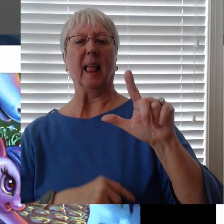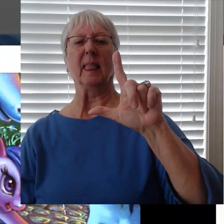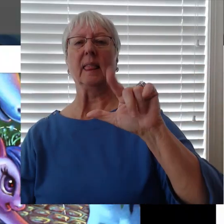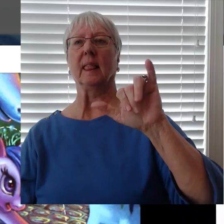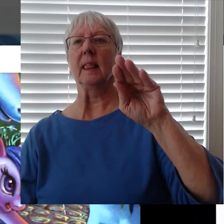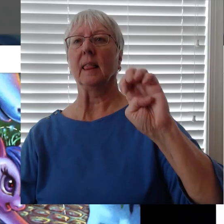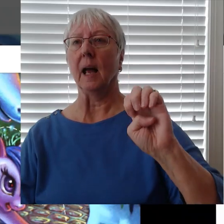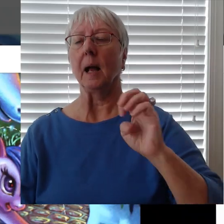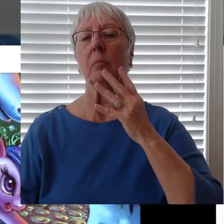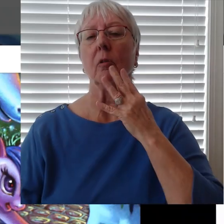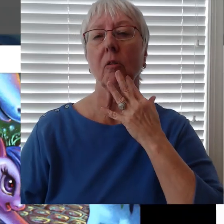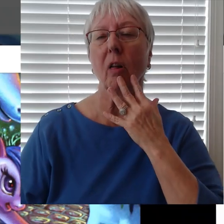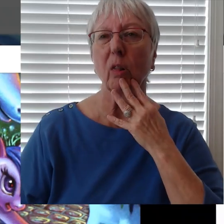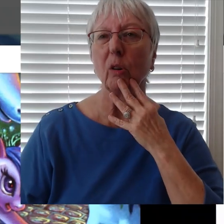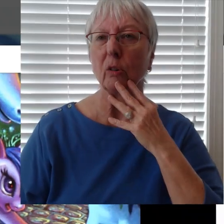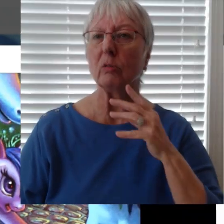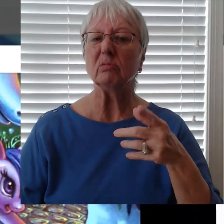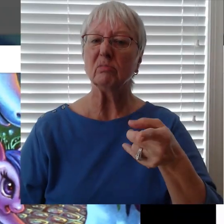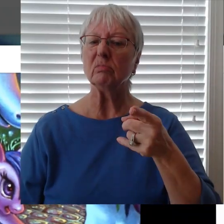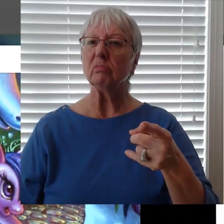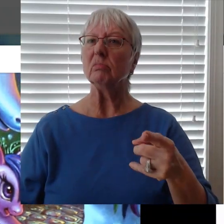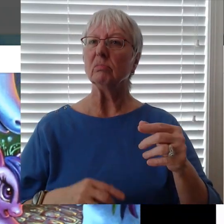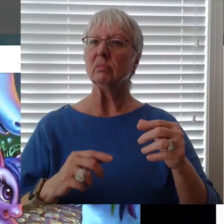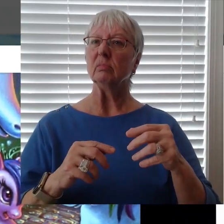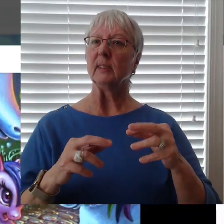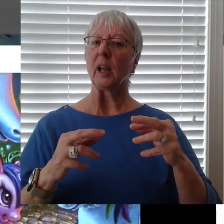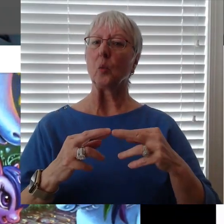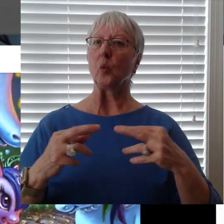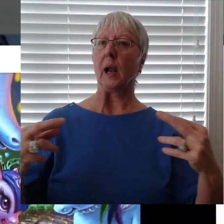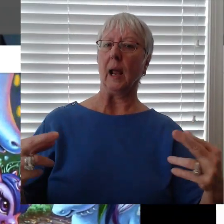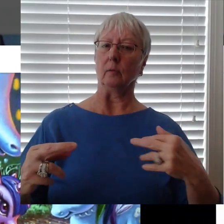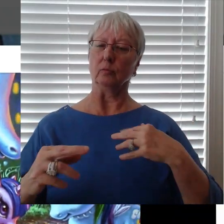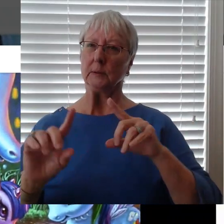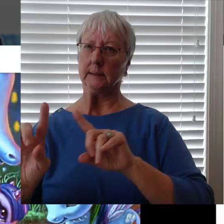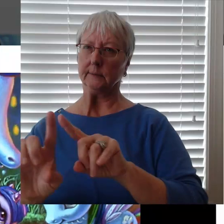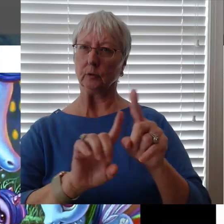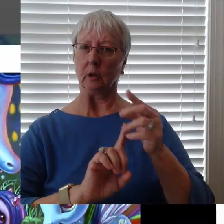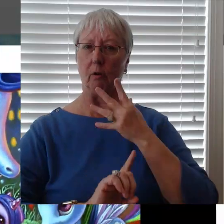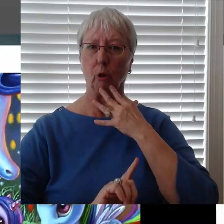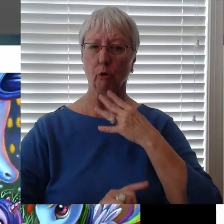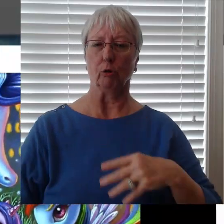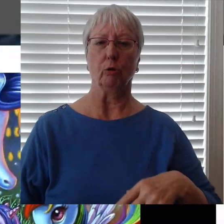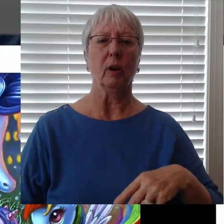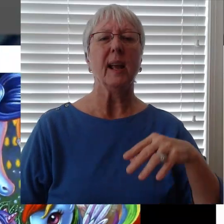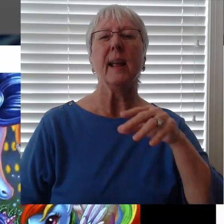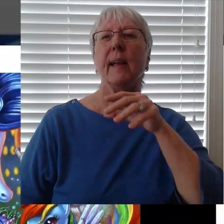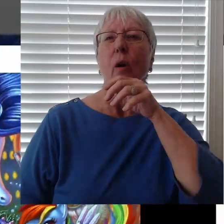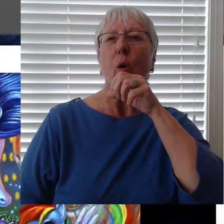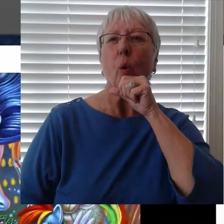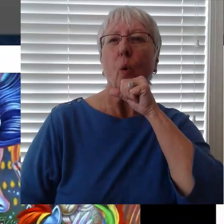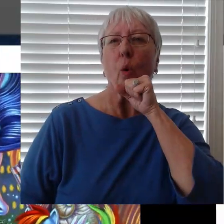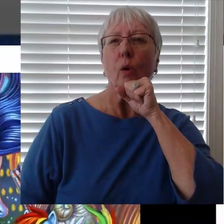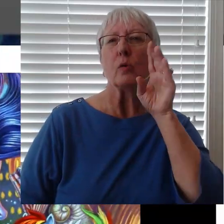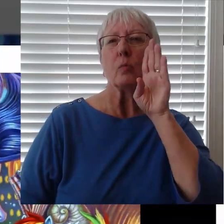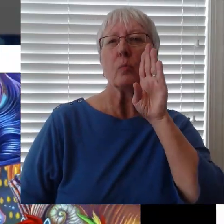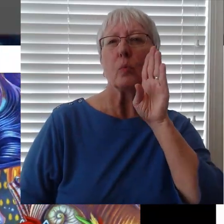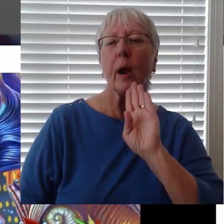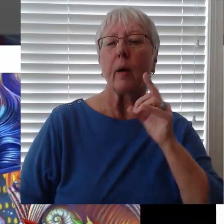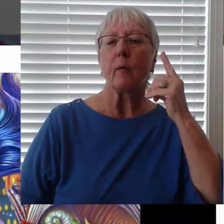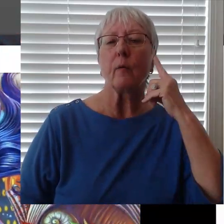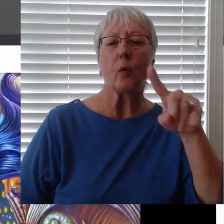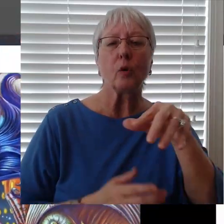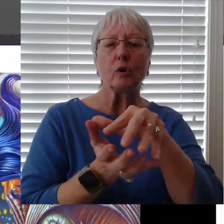of Twilight Sparkle. I also used an orange-brown color for the shells to react as a complement to the ground,